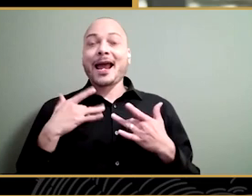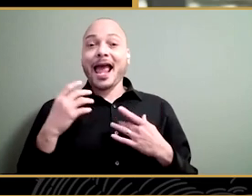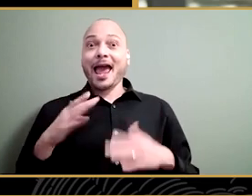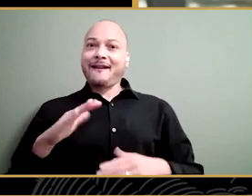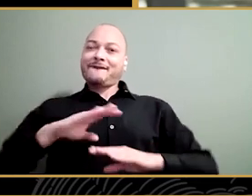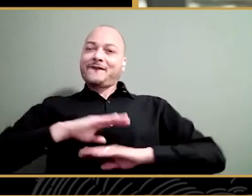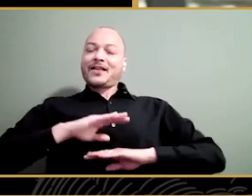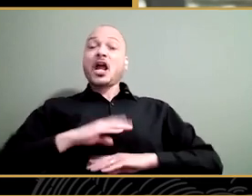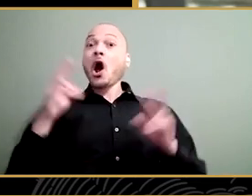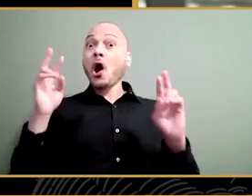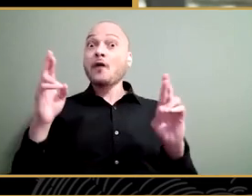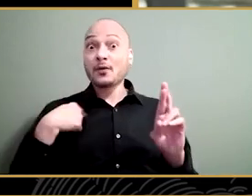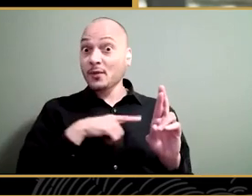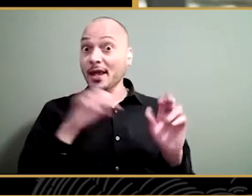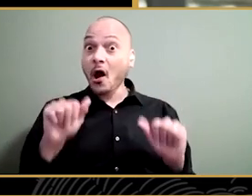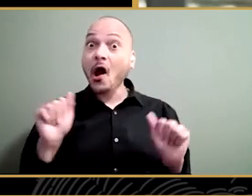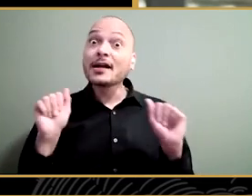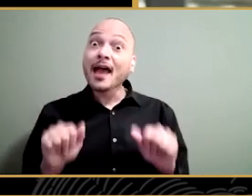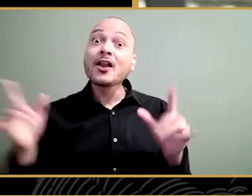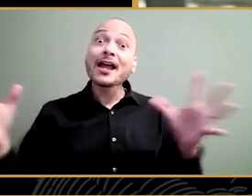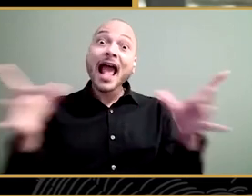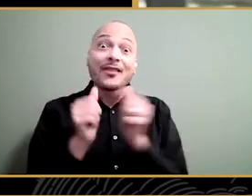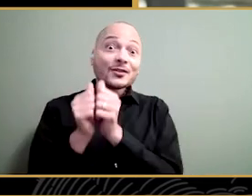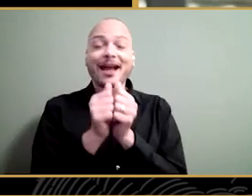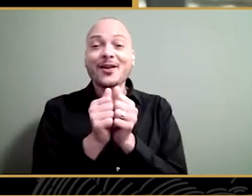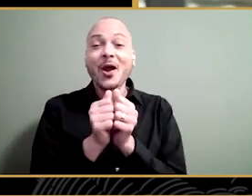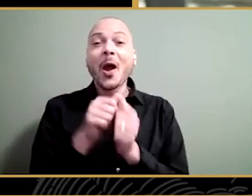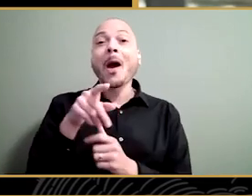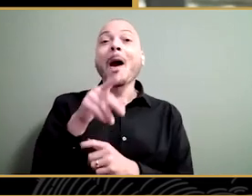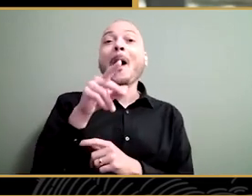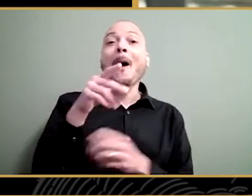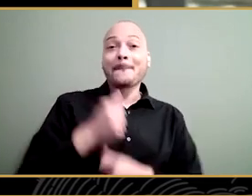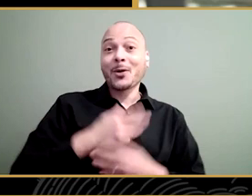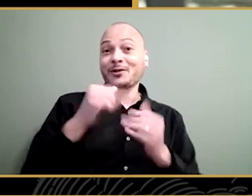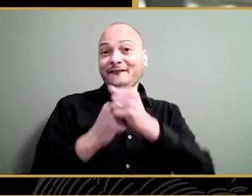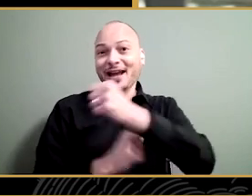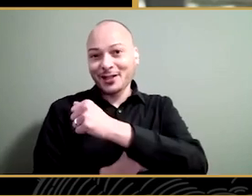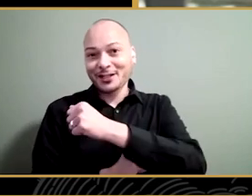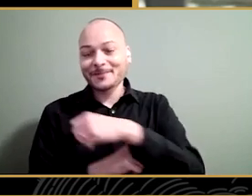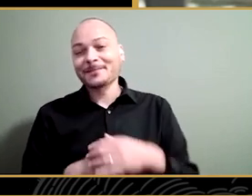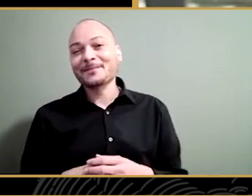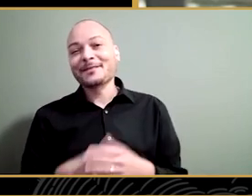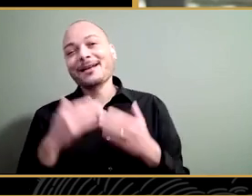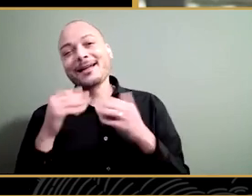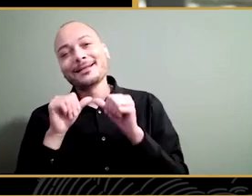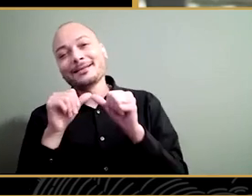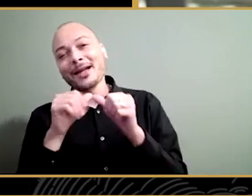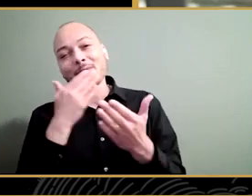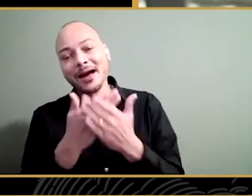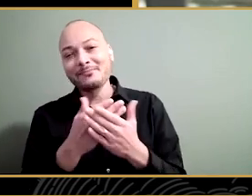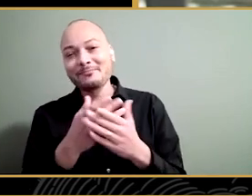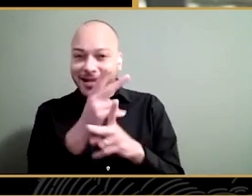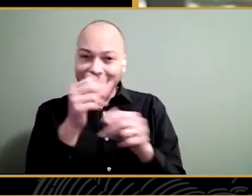Hopefully, we will all be able to gather in person at the Poetry Foundation again soon. Please stay well, take care of